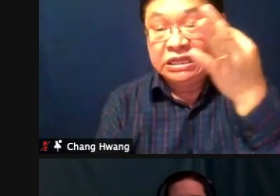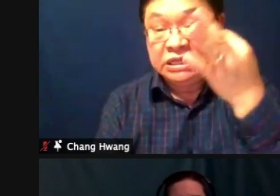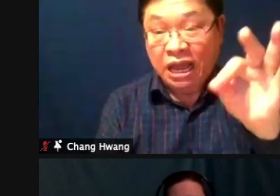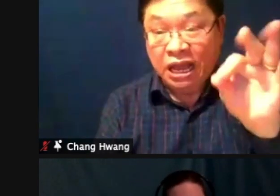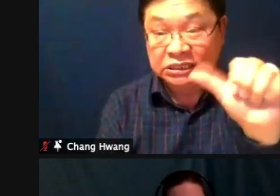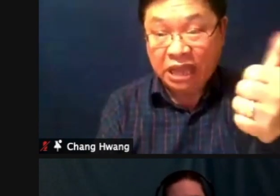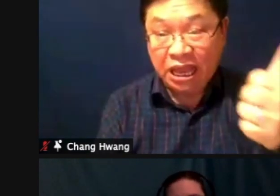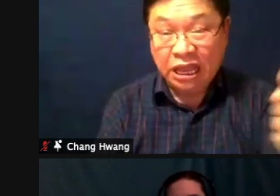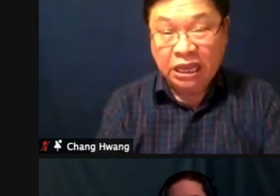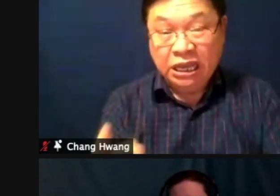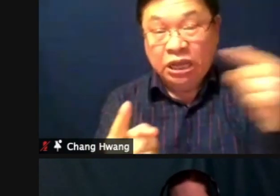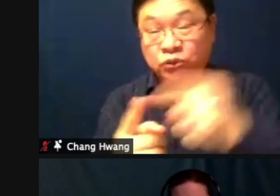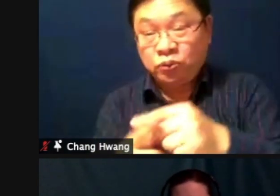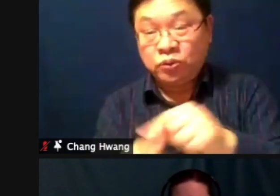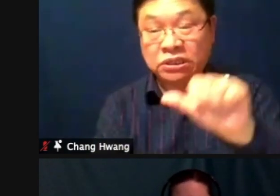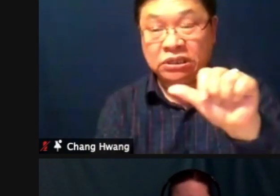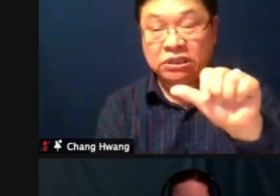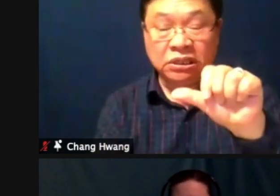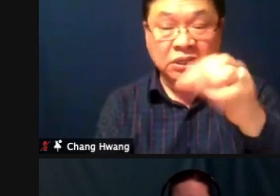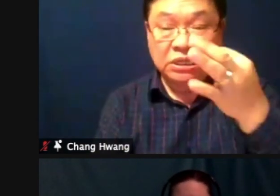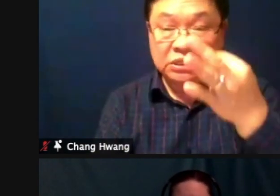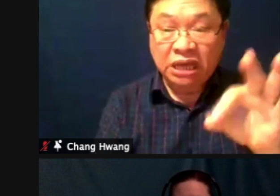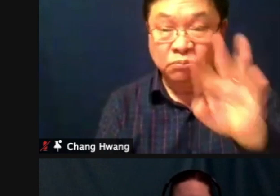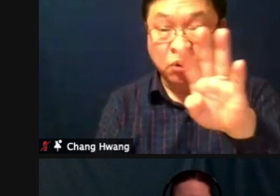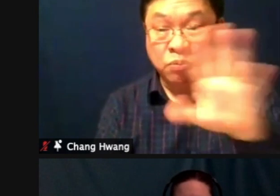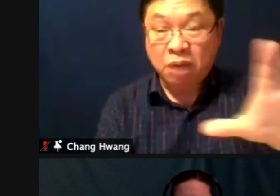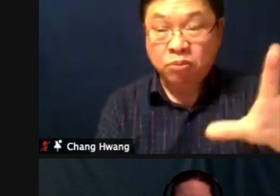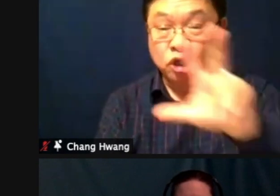1945. That was a big day in our history.